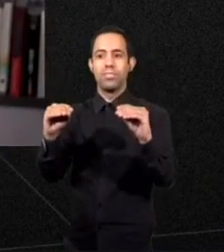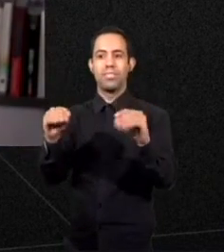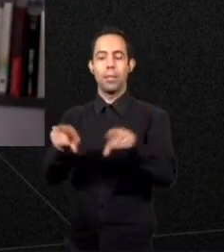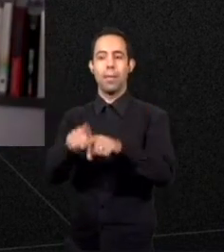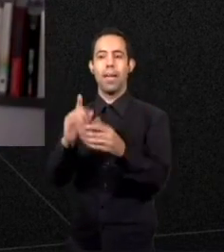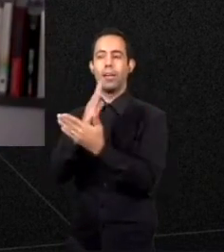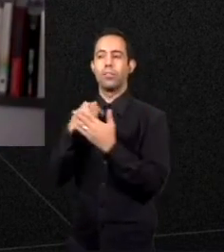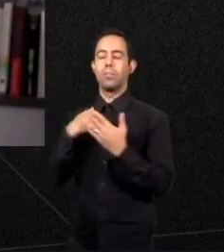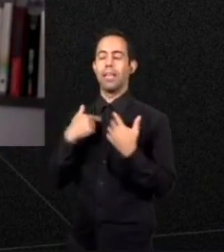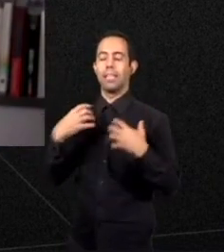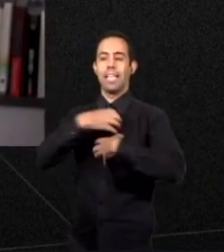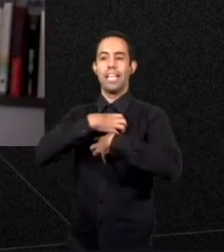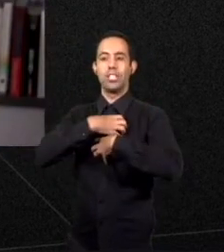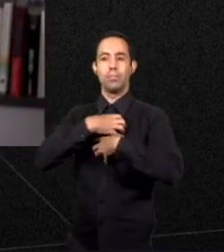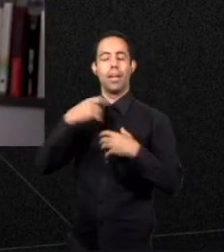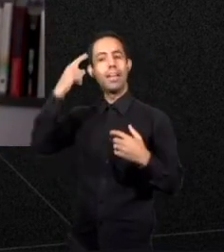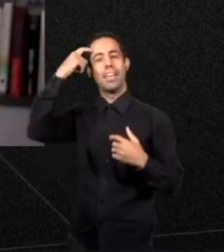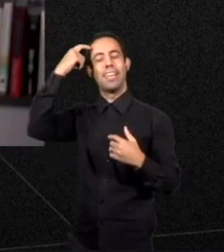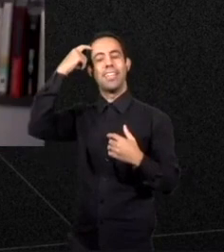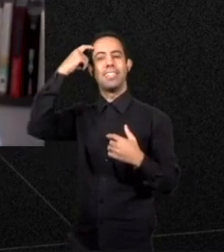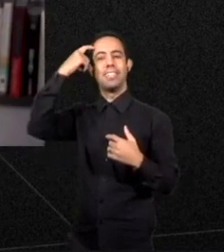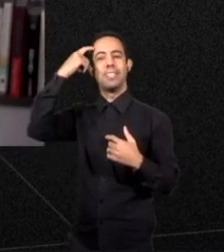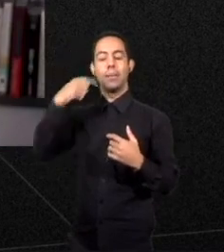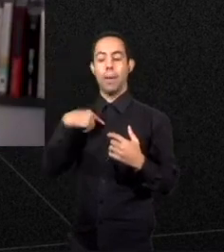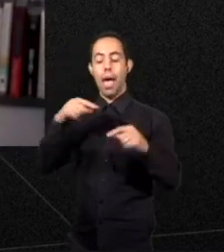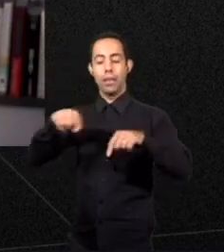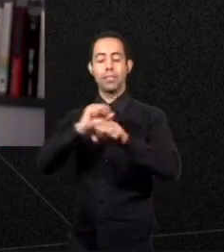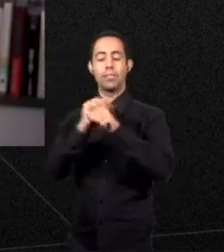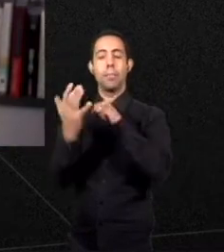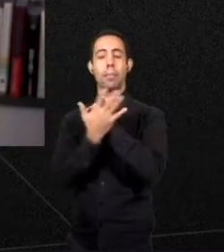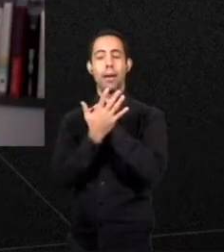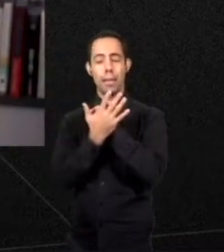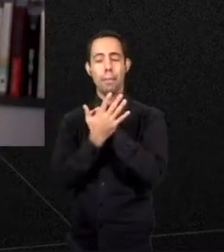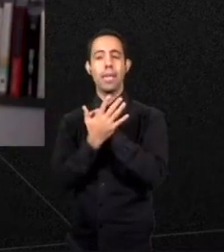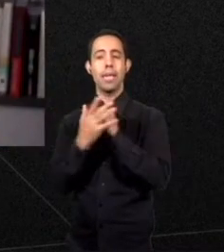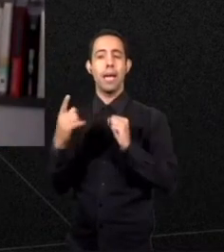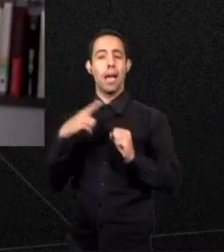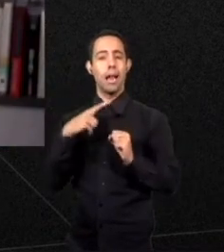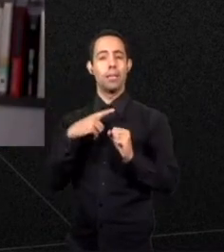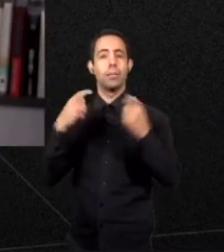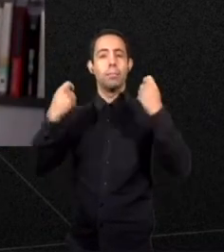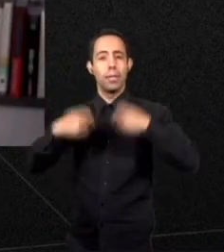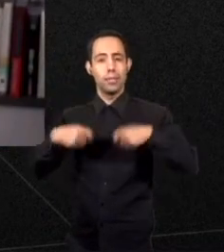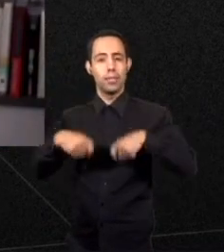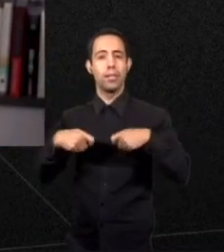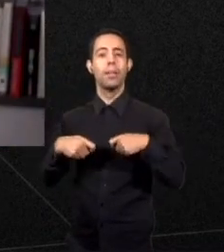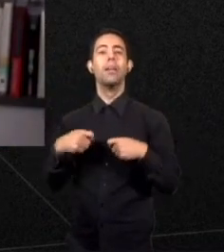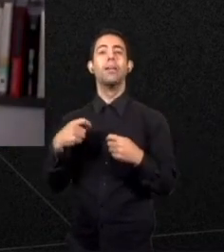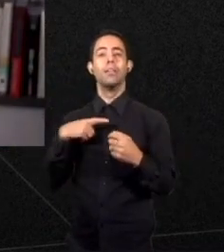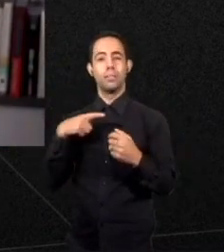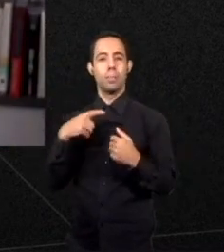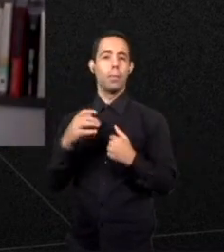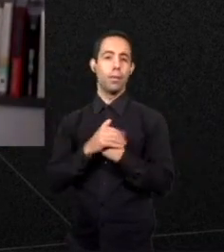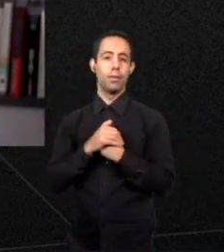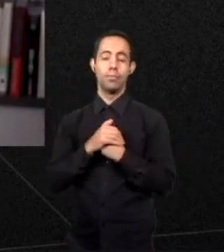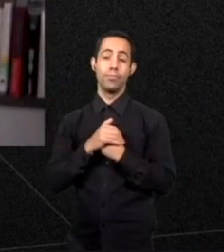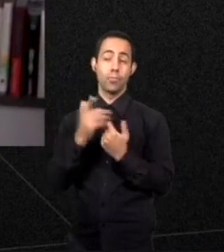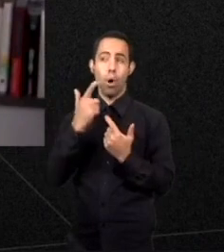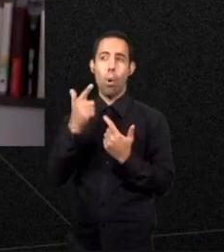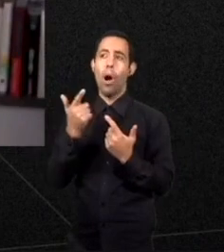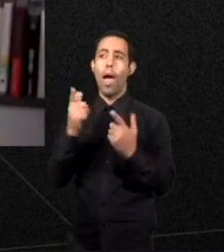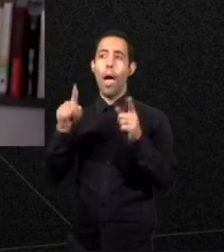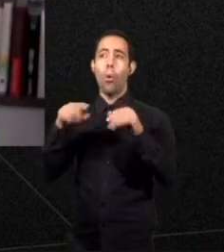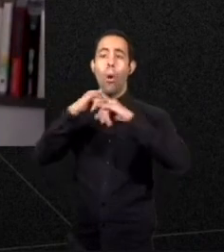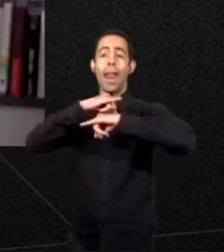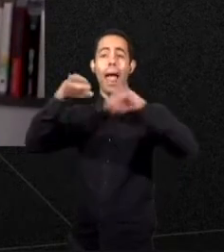hope that this pandemic will actually serve as a wake-up call. That look what happens to the world, look what